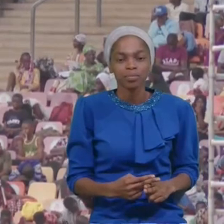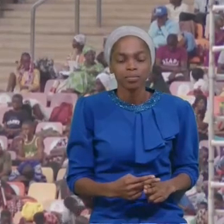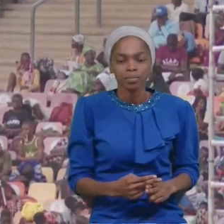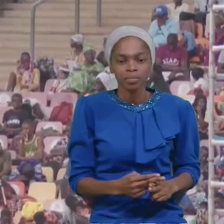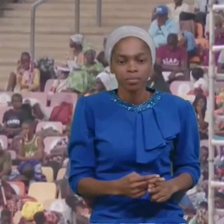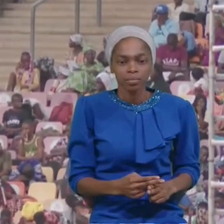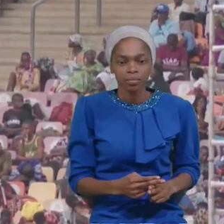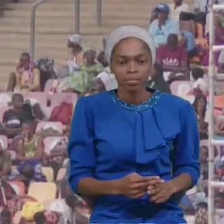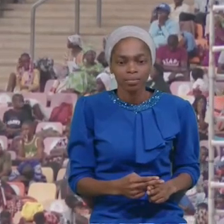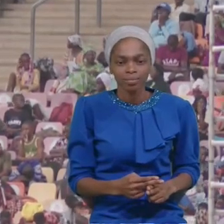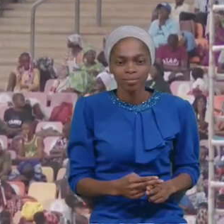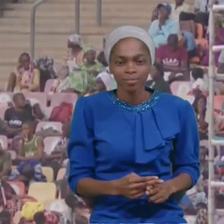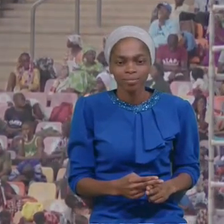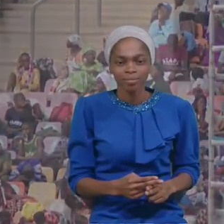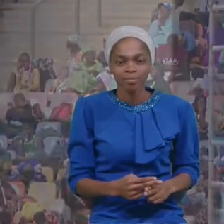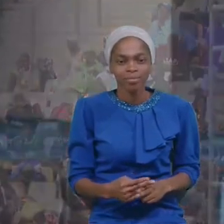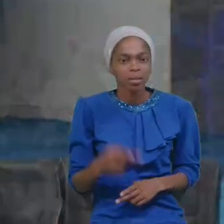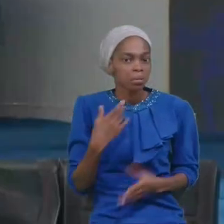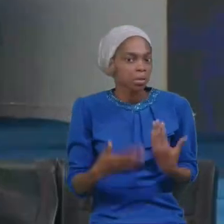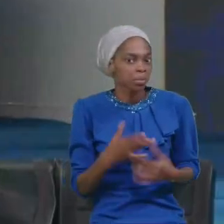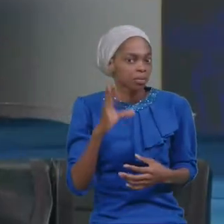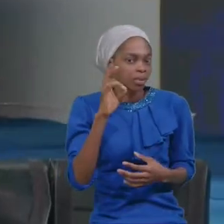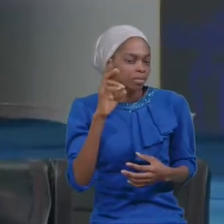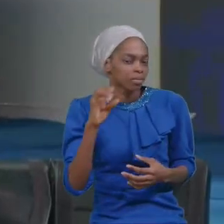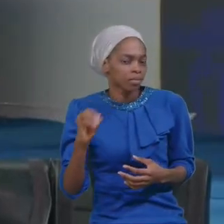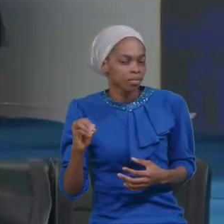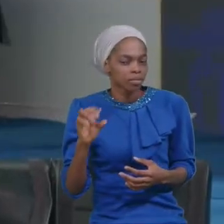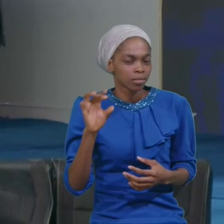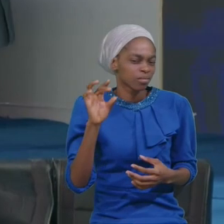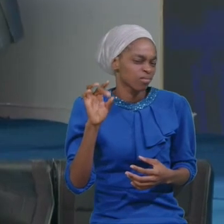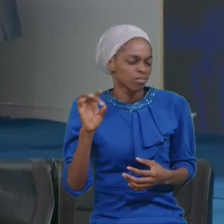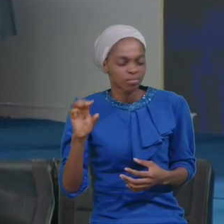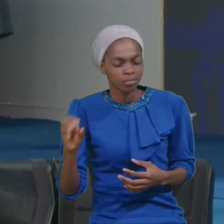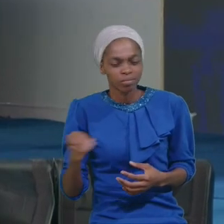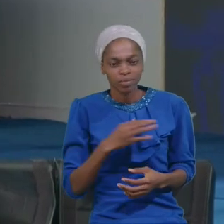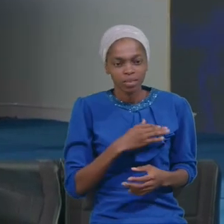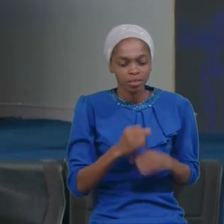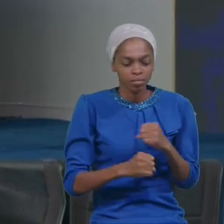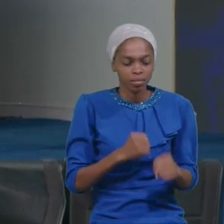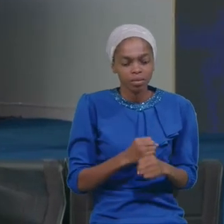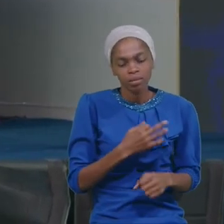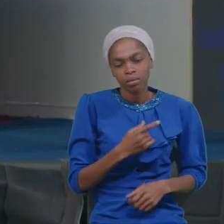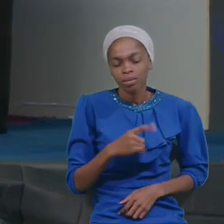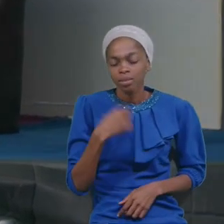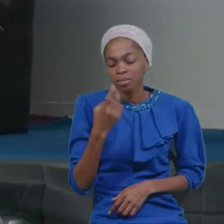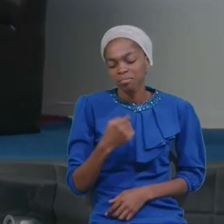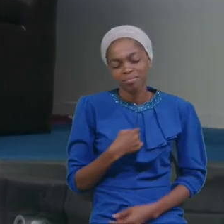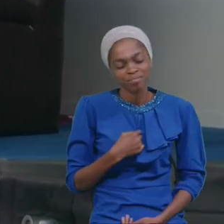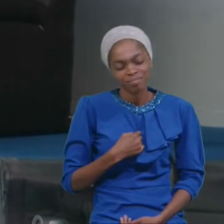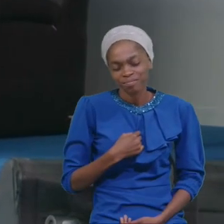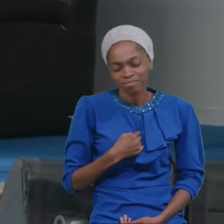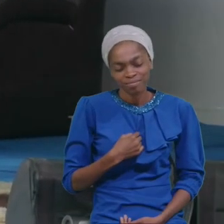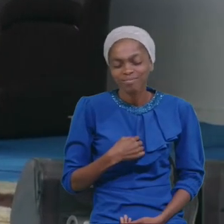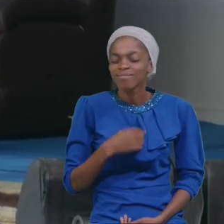course, look at me. I have to be tired. No, I don't have to. Look at me, I have to be